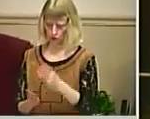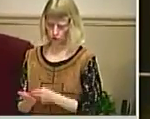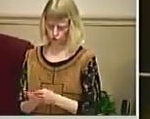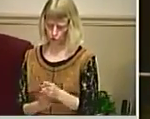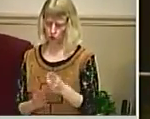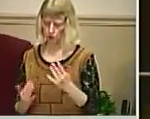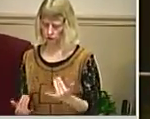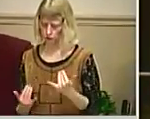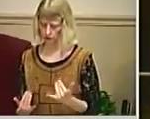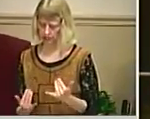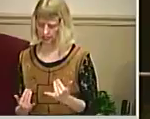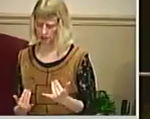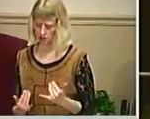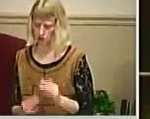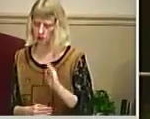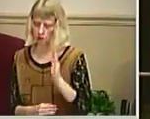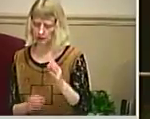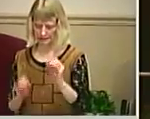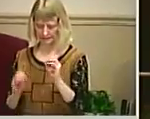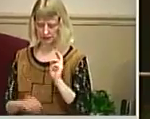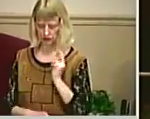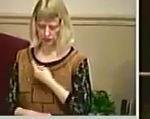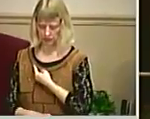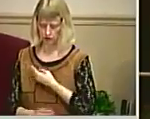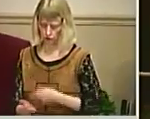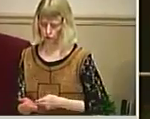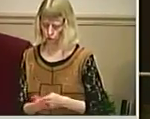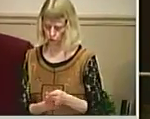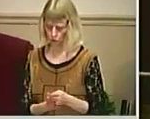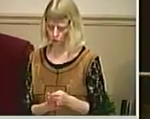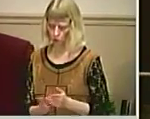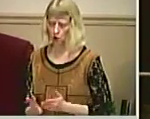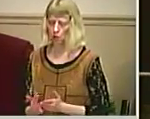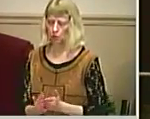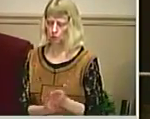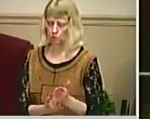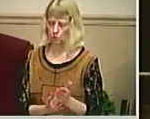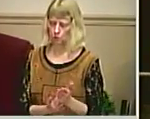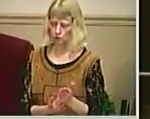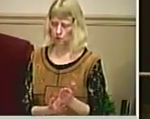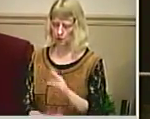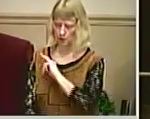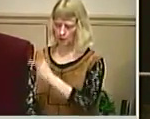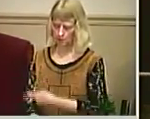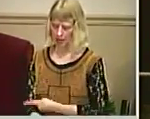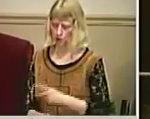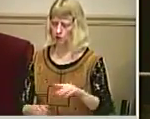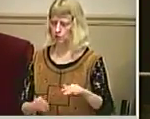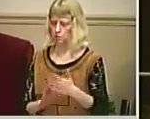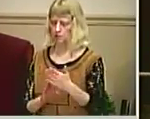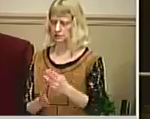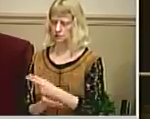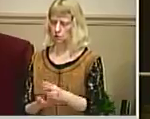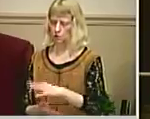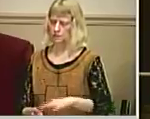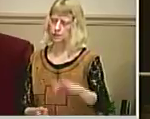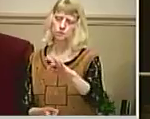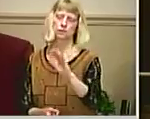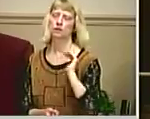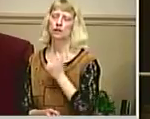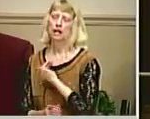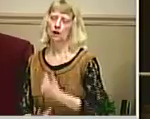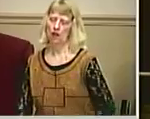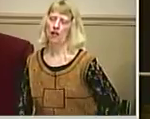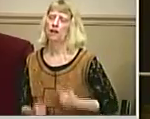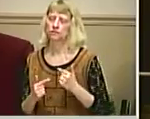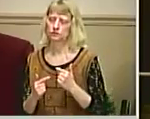today, that you would teach us truth through the power and the presence of your Holy Spirit in our